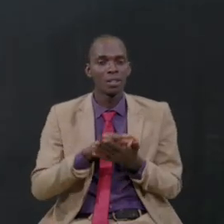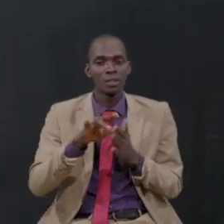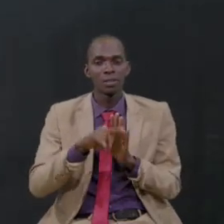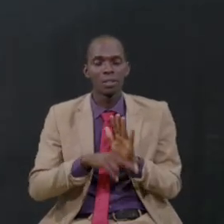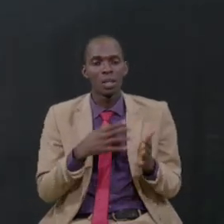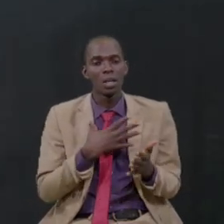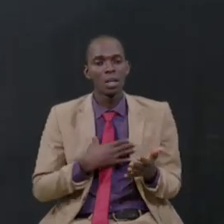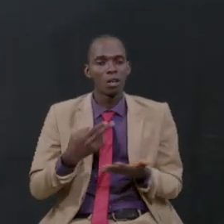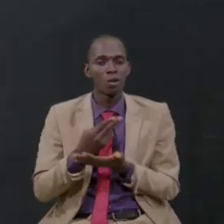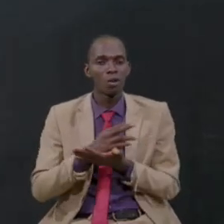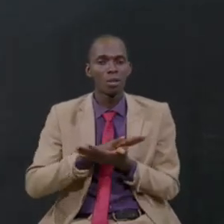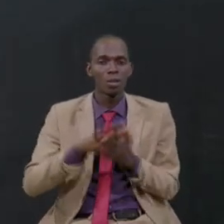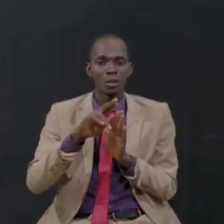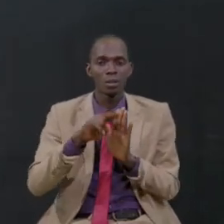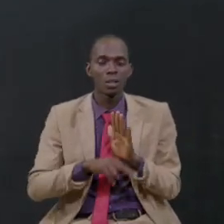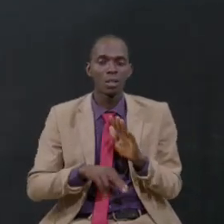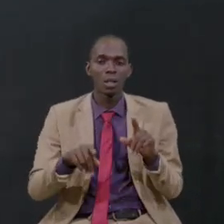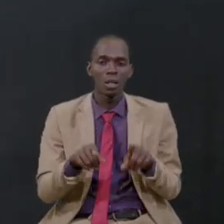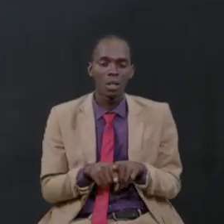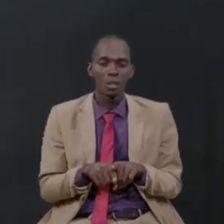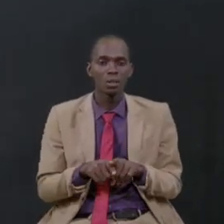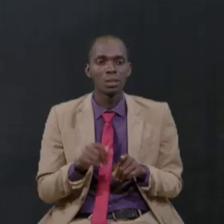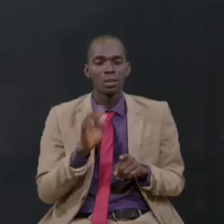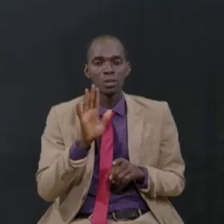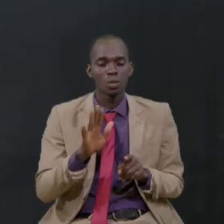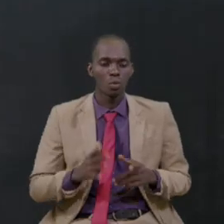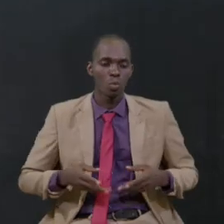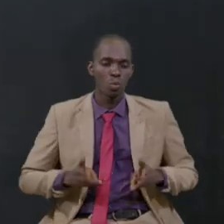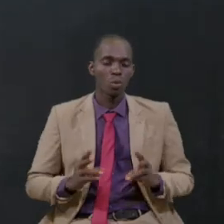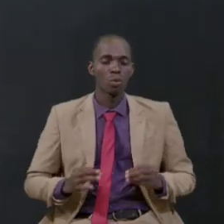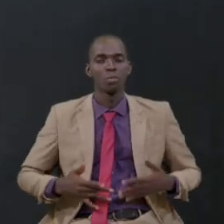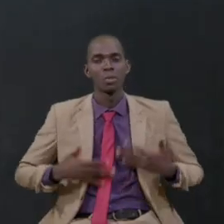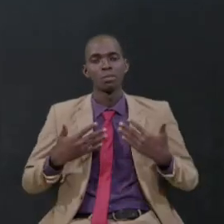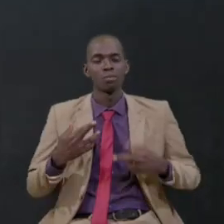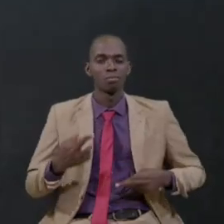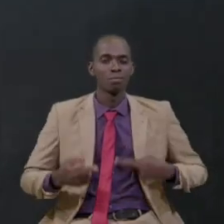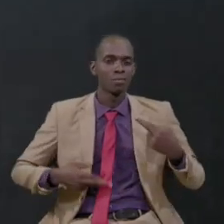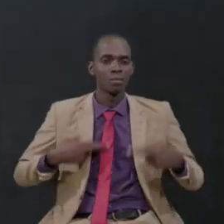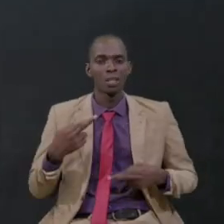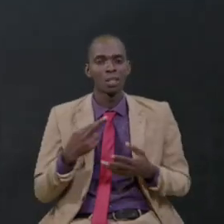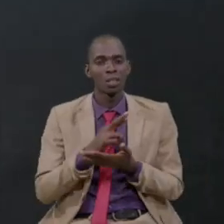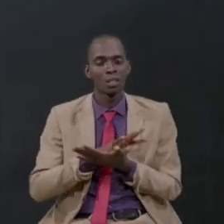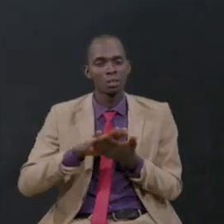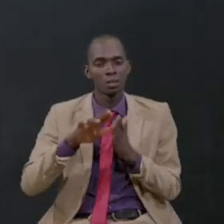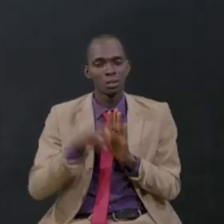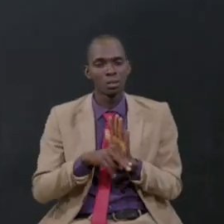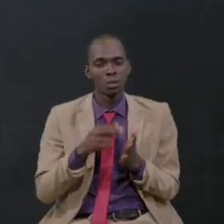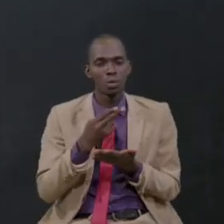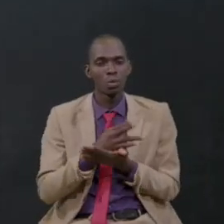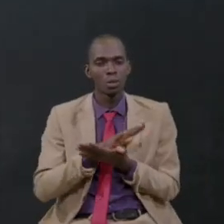as lifestyle. Revive. Righteousness, holiness